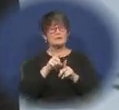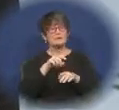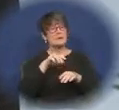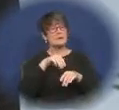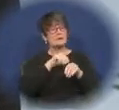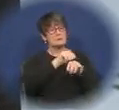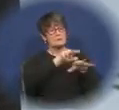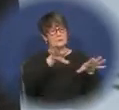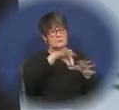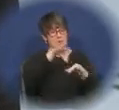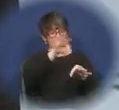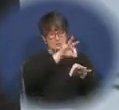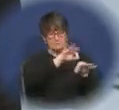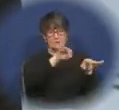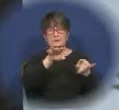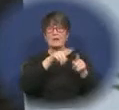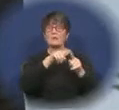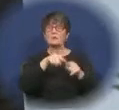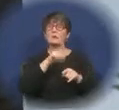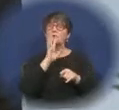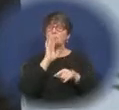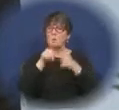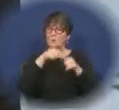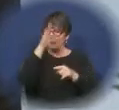rest on them, they prophesied.